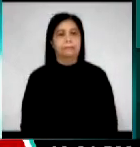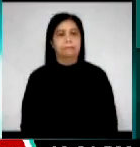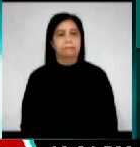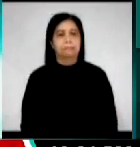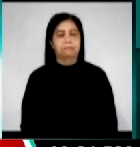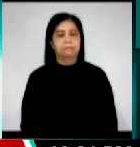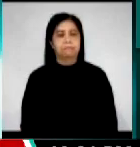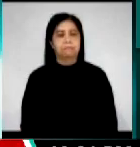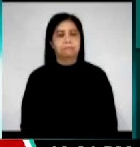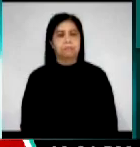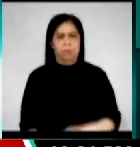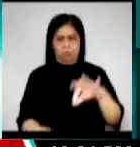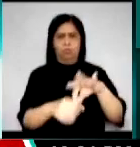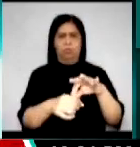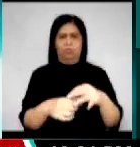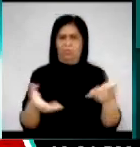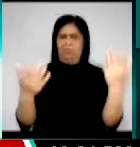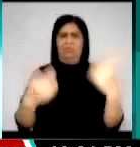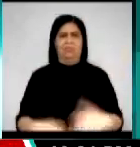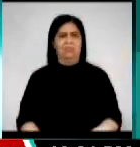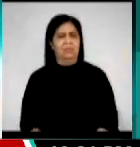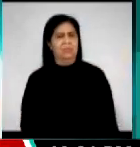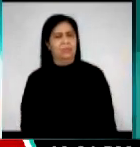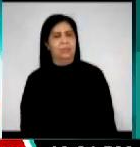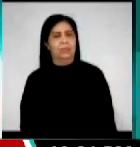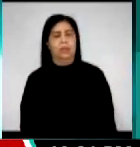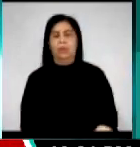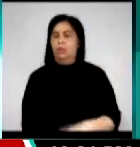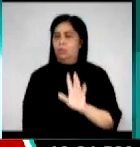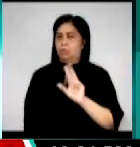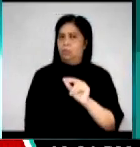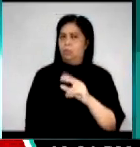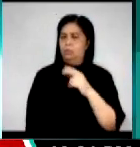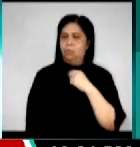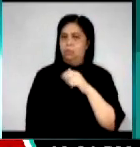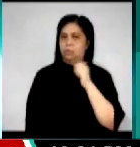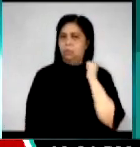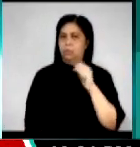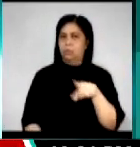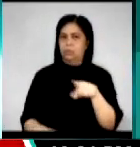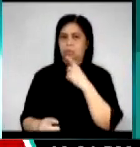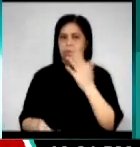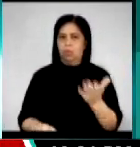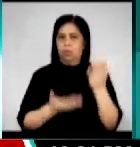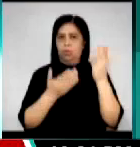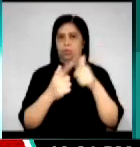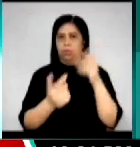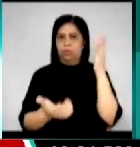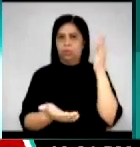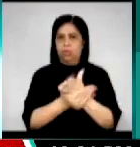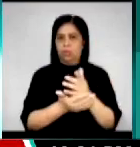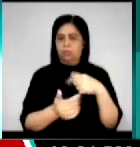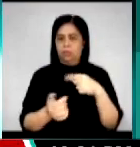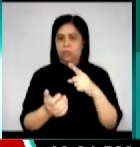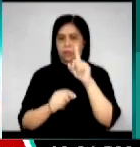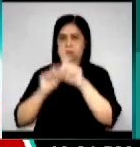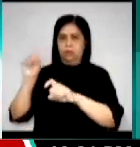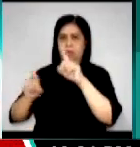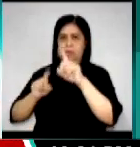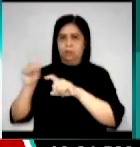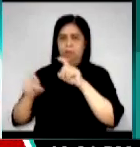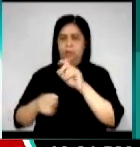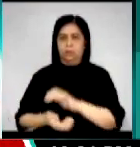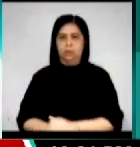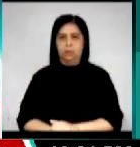Butuhan na lang po natin, Mr. President. We object to the motion to terminate the period of interpellation.